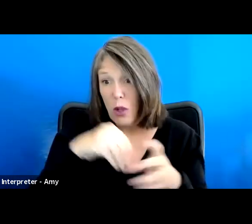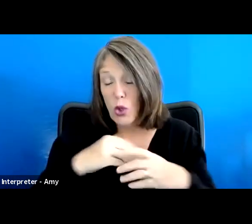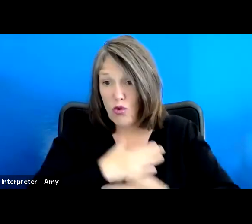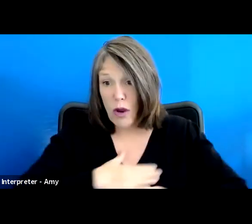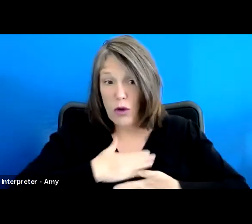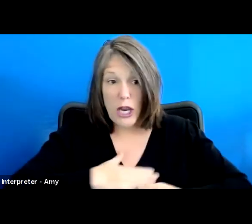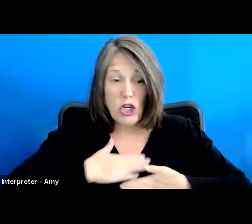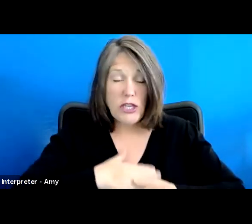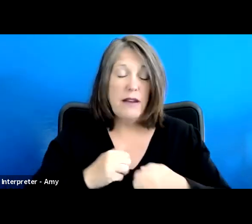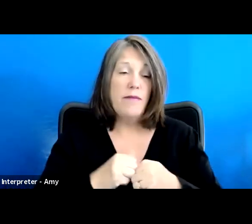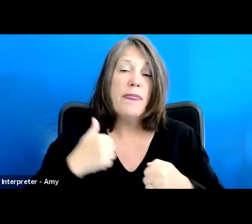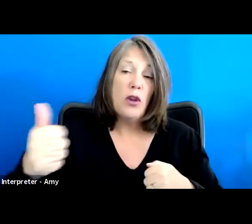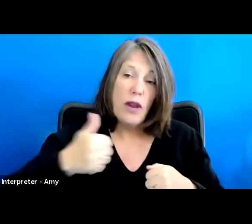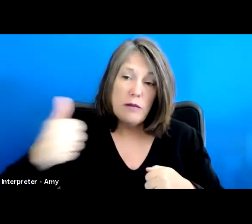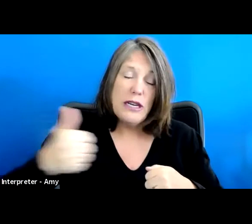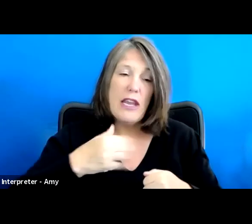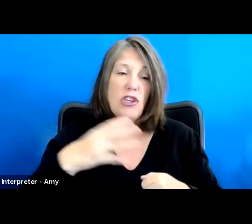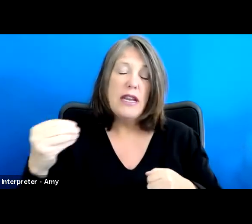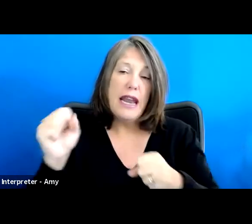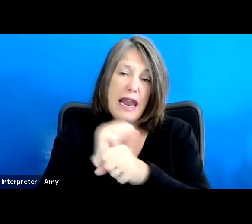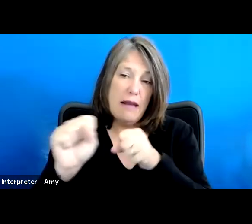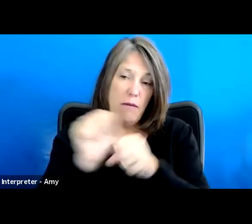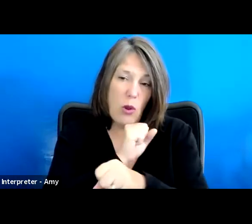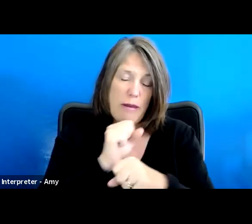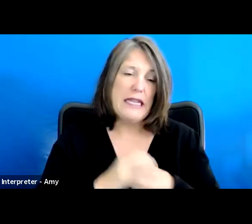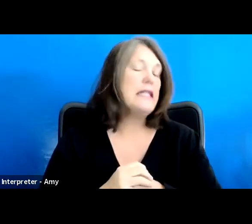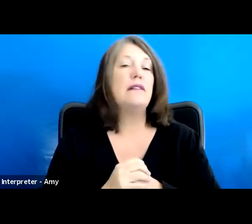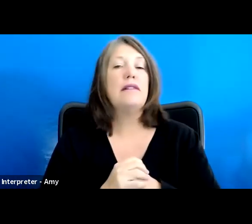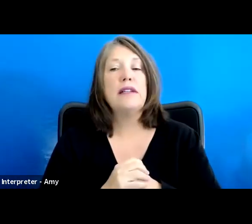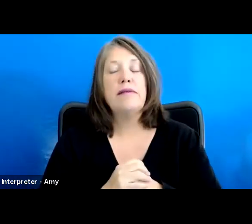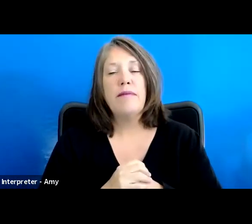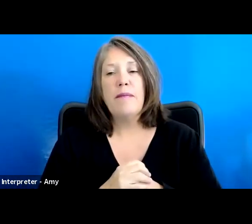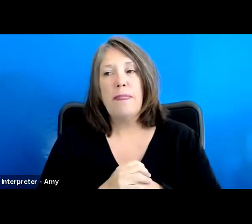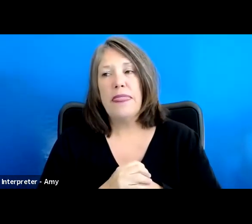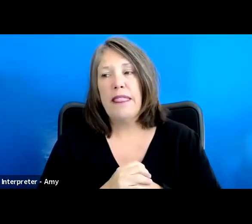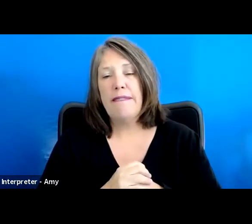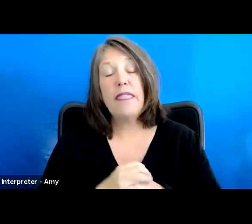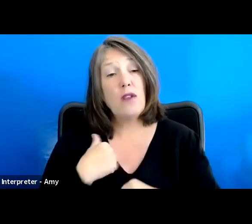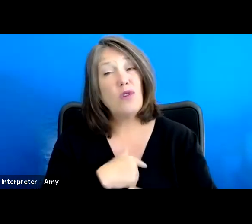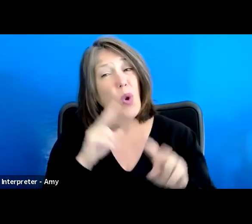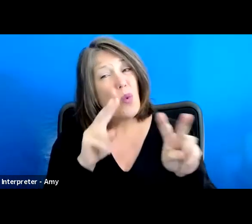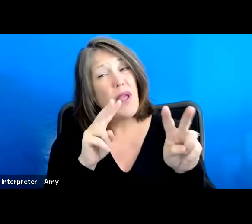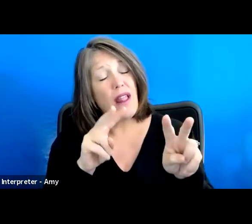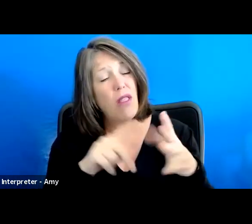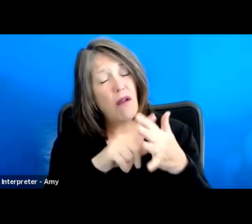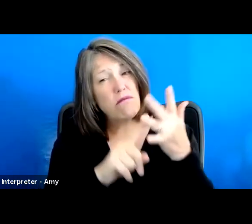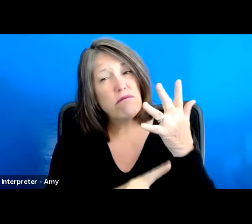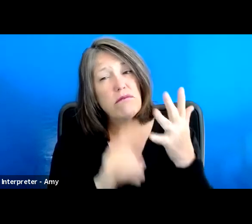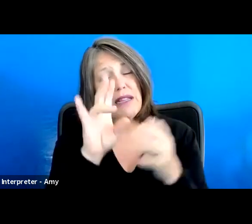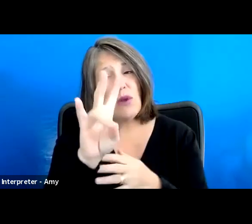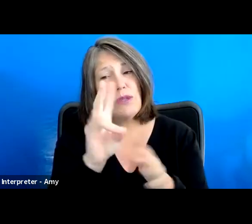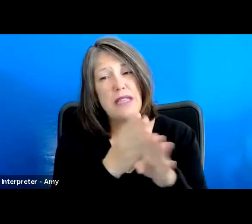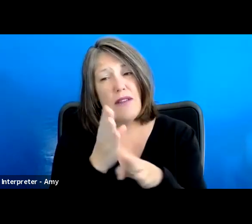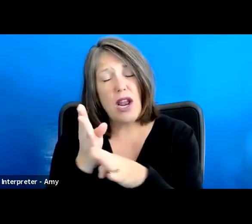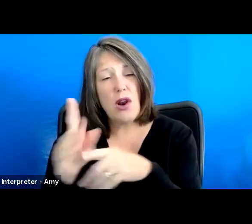includes recreation, transportation, and employment. So we look at those 7 areas when we're